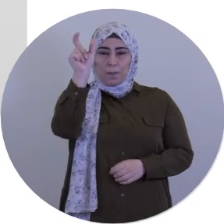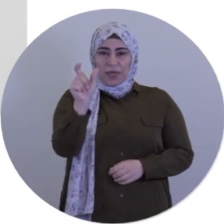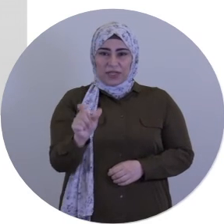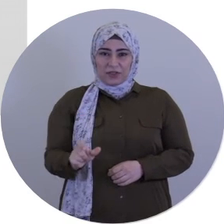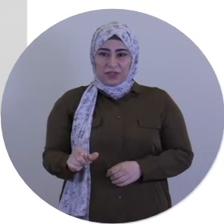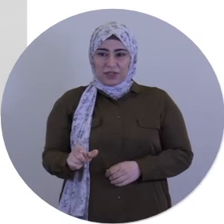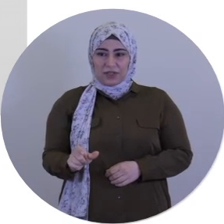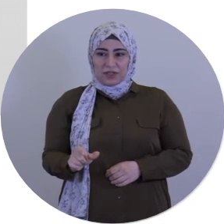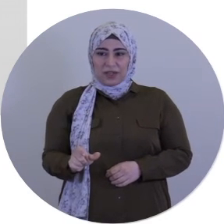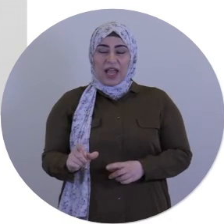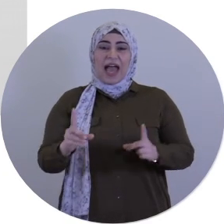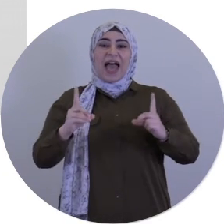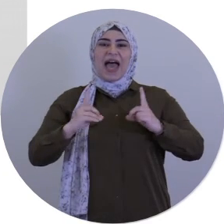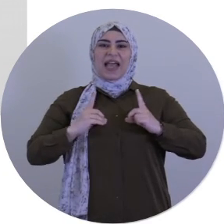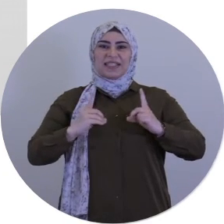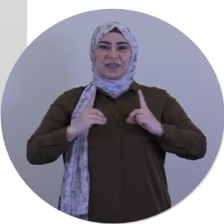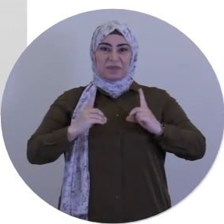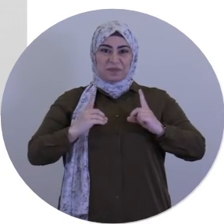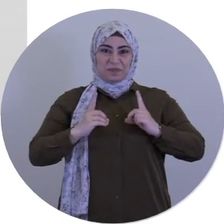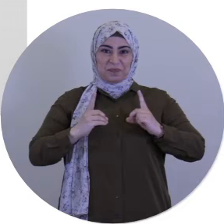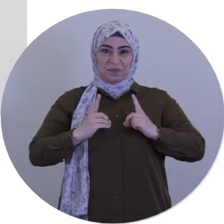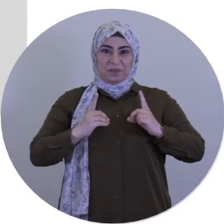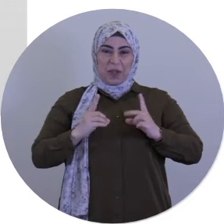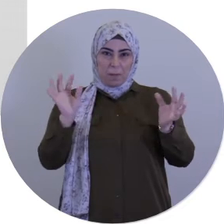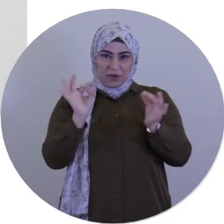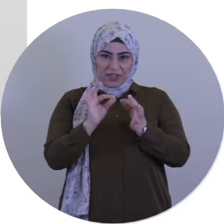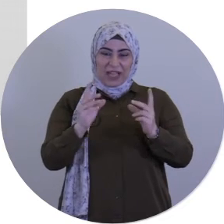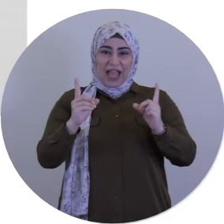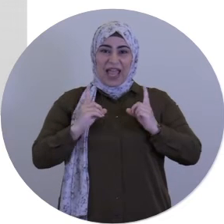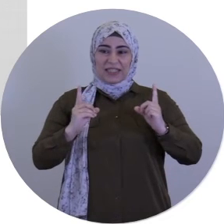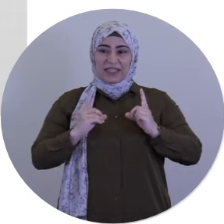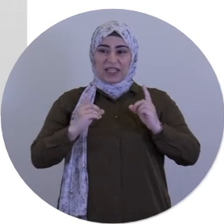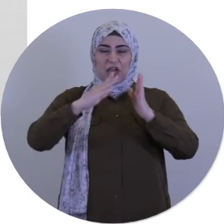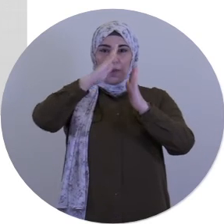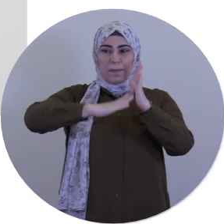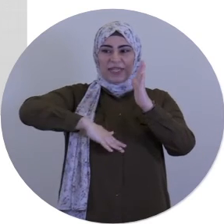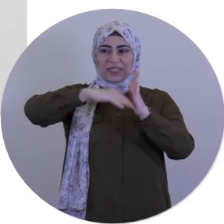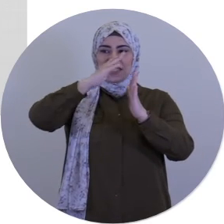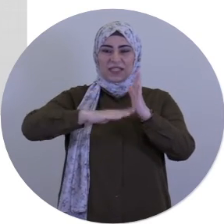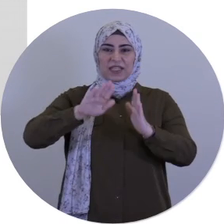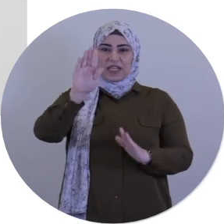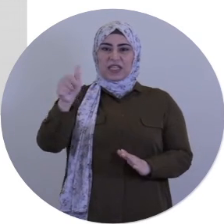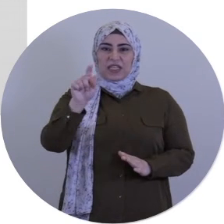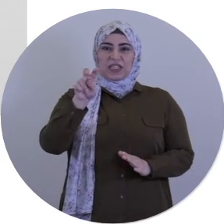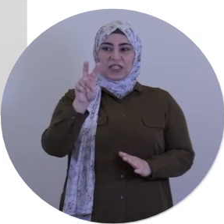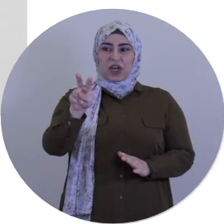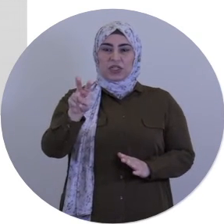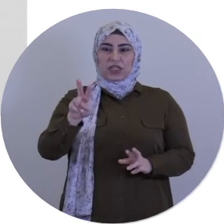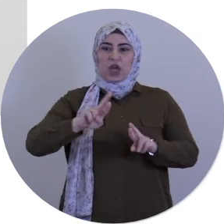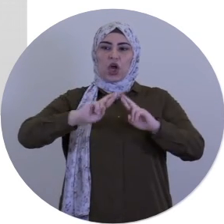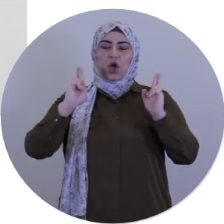room. What will the answer be? Now, this may get confusing, but try to use the equation and change the tense